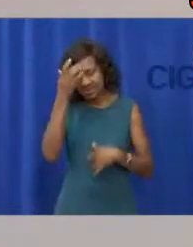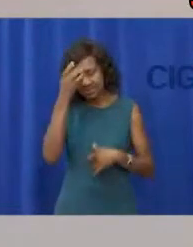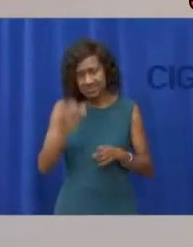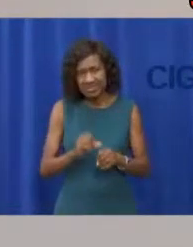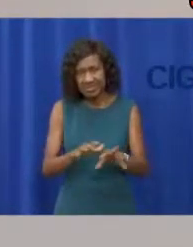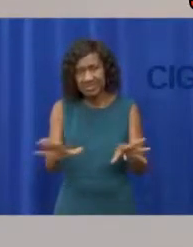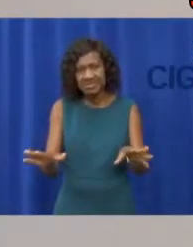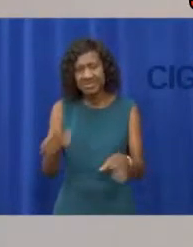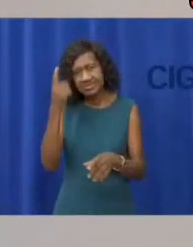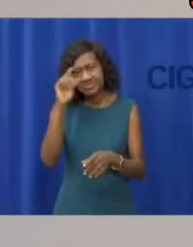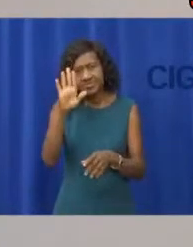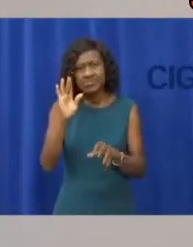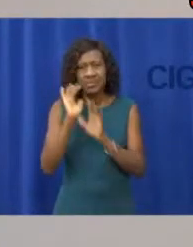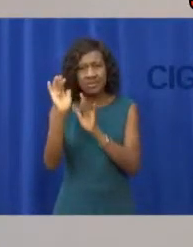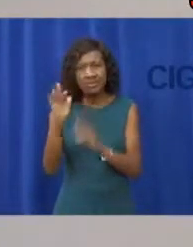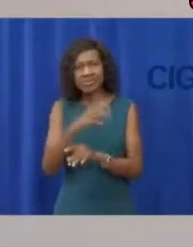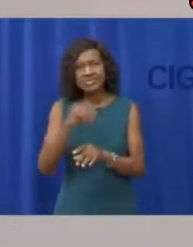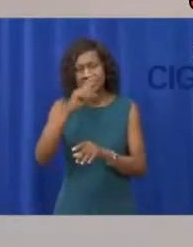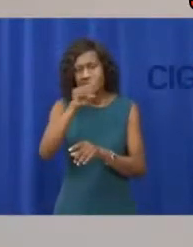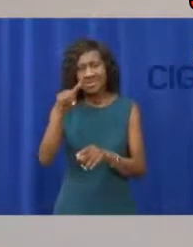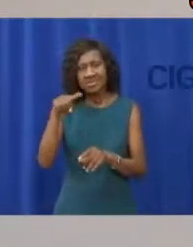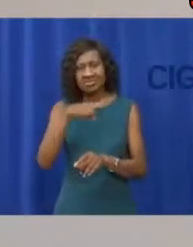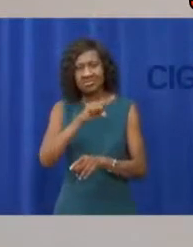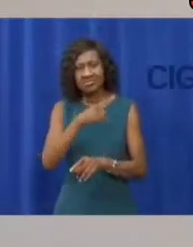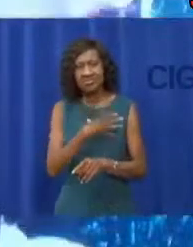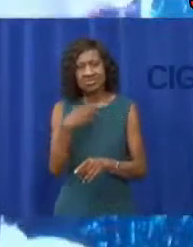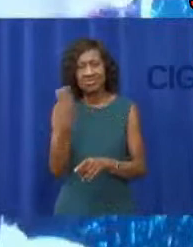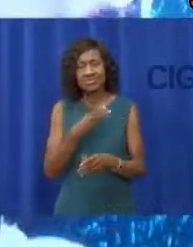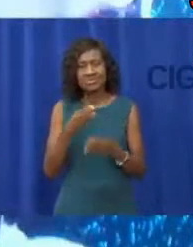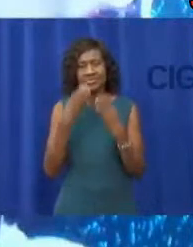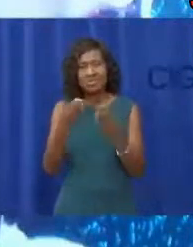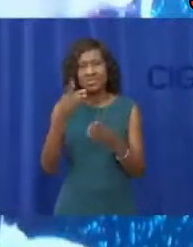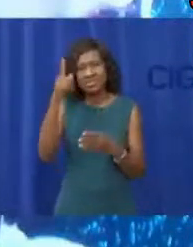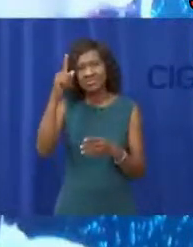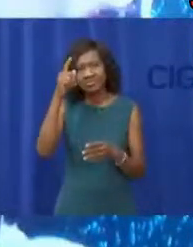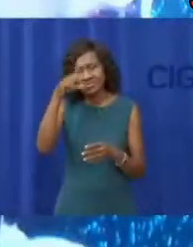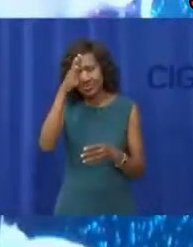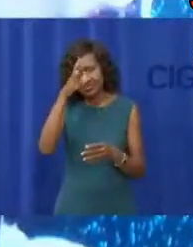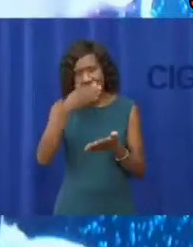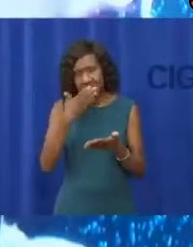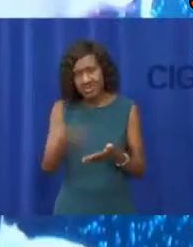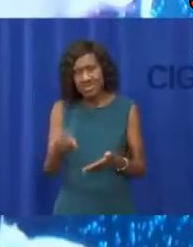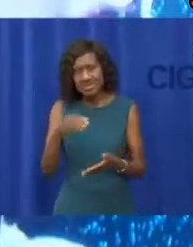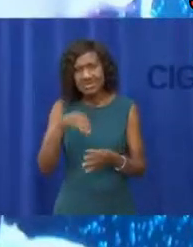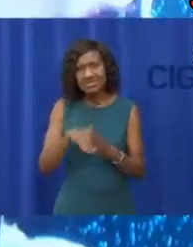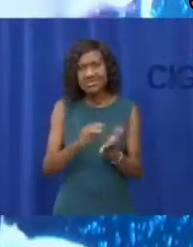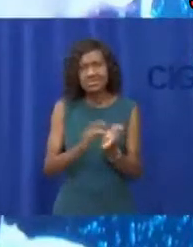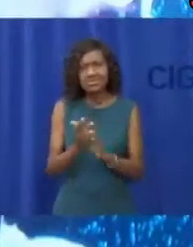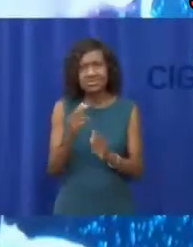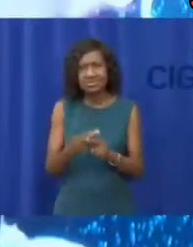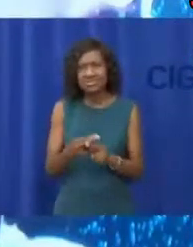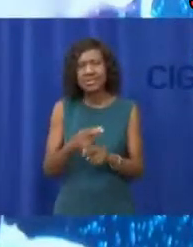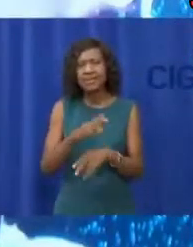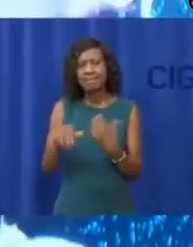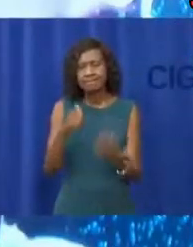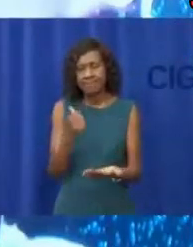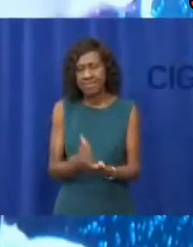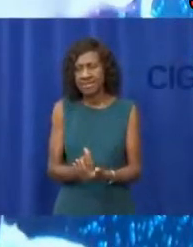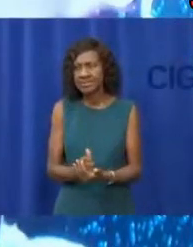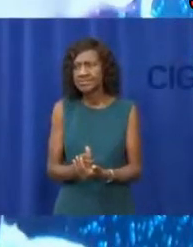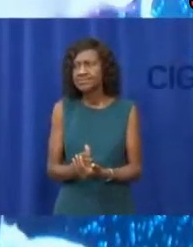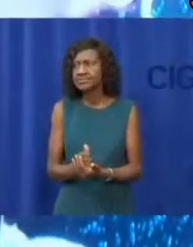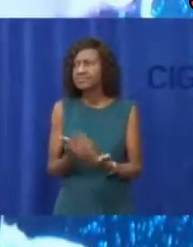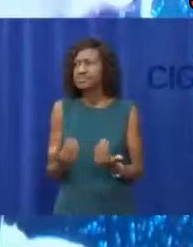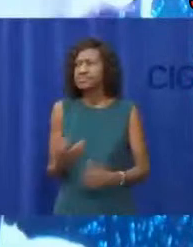in Christ's name. Amen. Amen. Amen. Amen. Thank you, Pastor. We're joined today by His Excellency